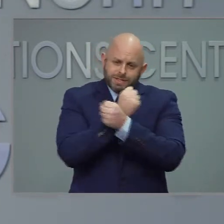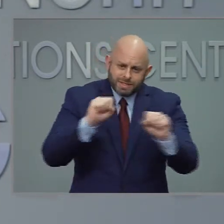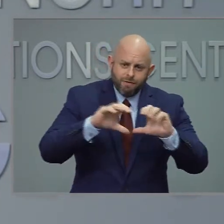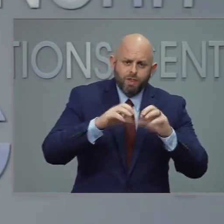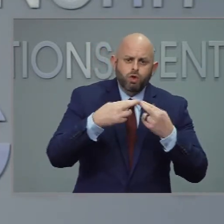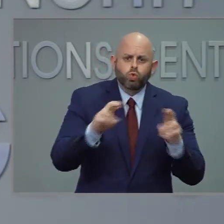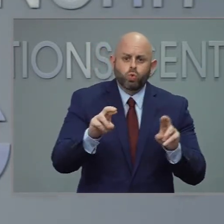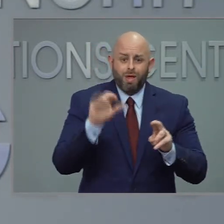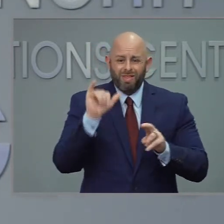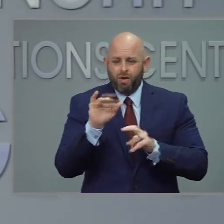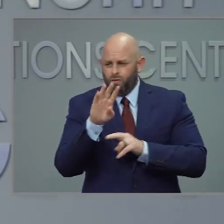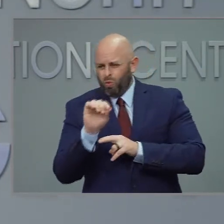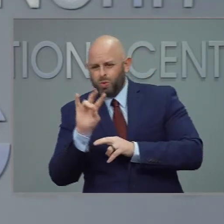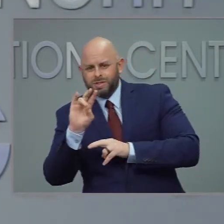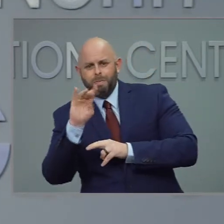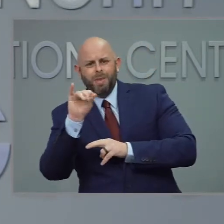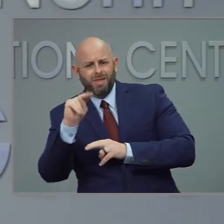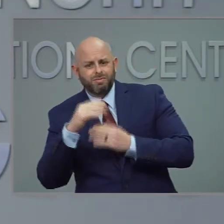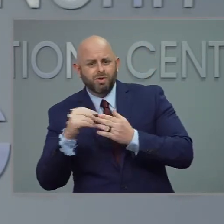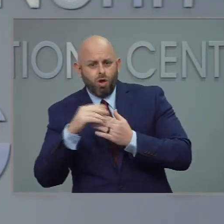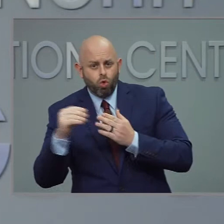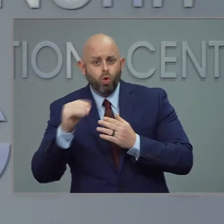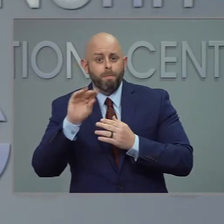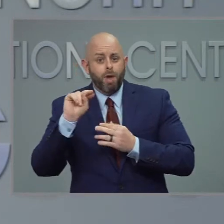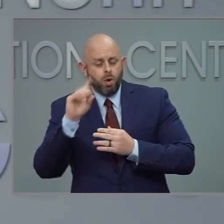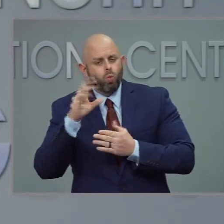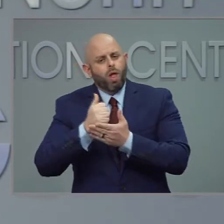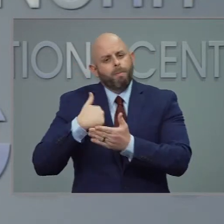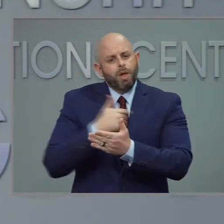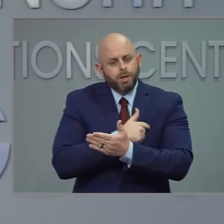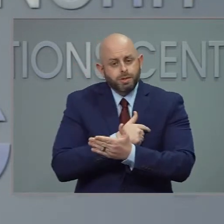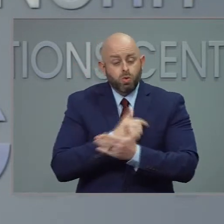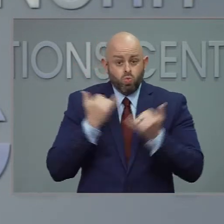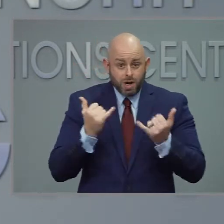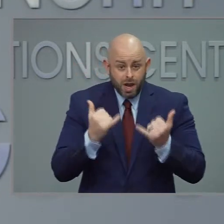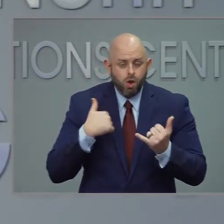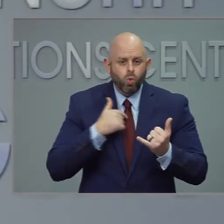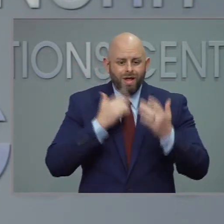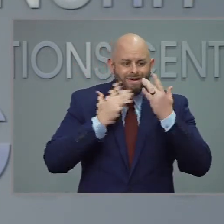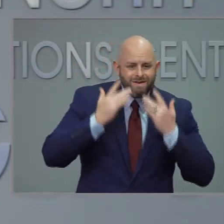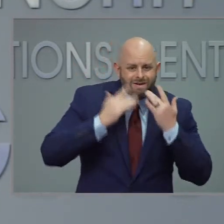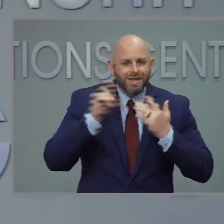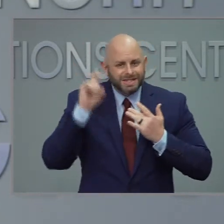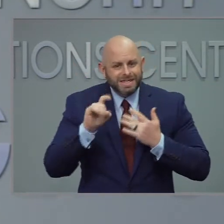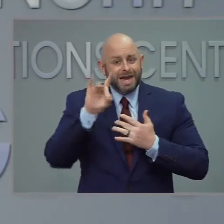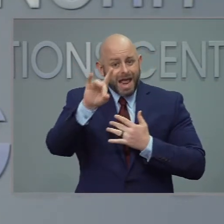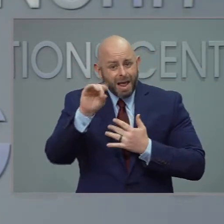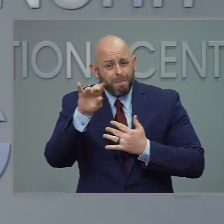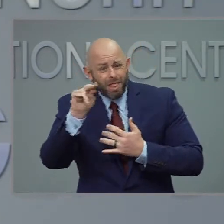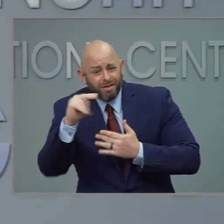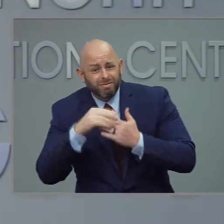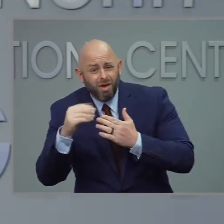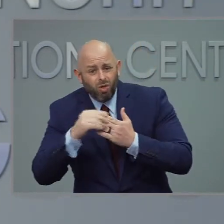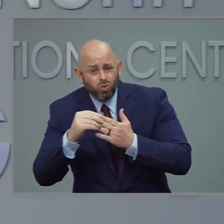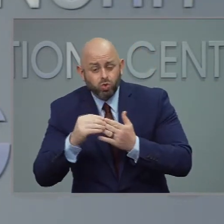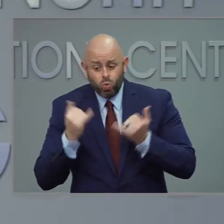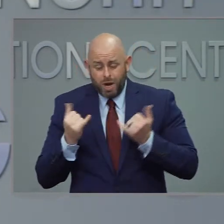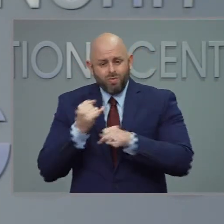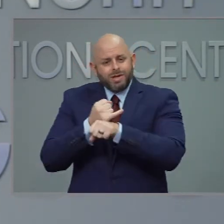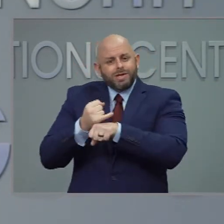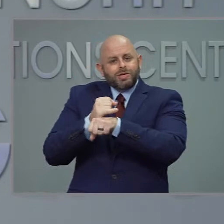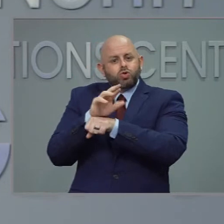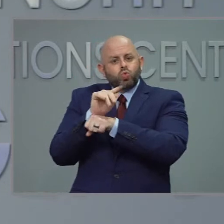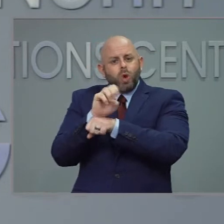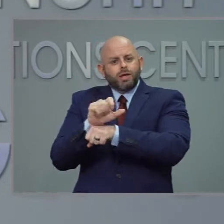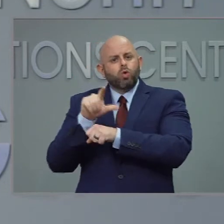start addressing the more than $8 billion in documented needs. Interest rates have never been lower, and